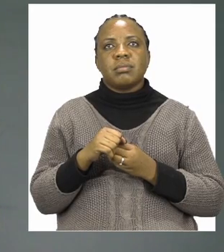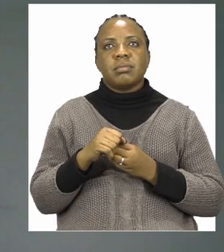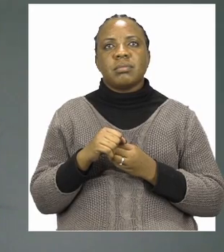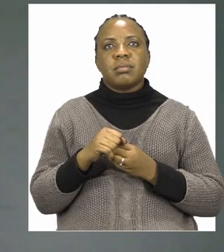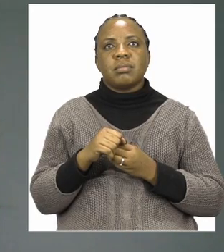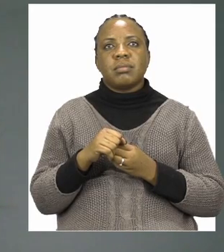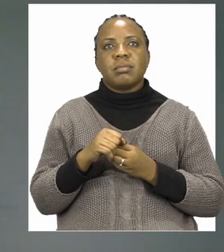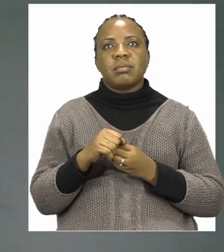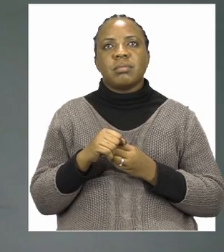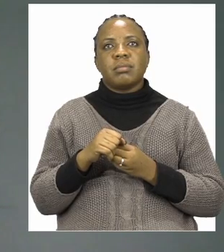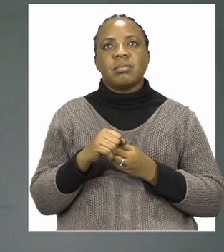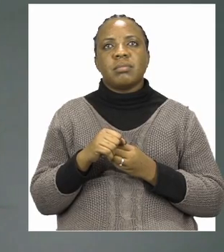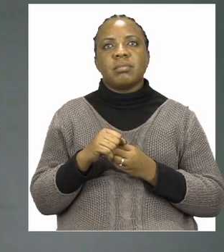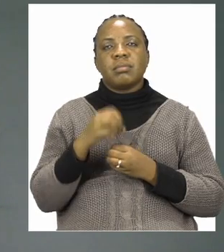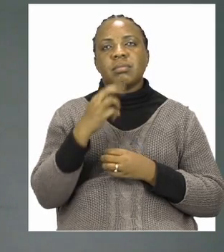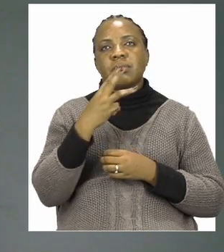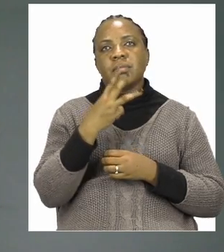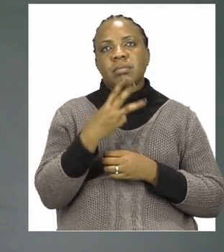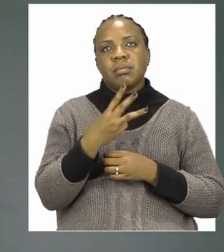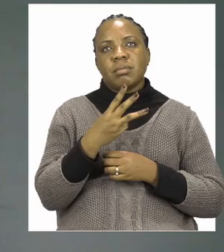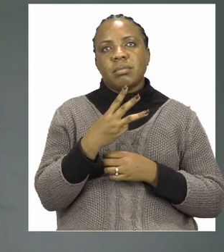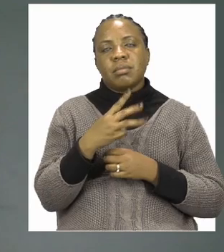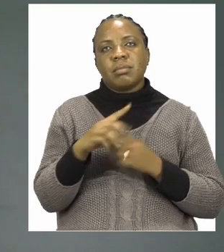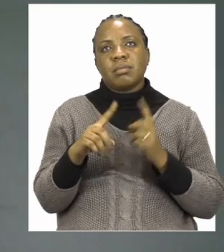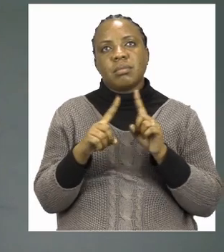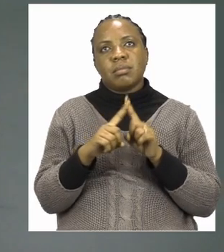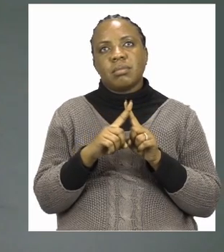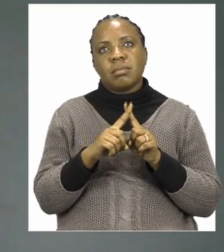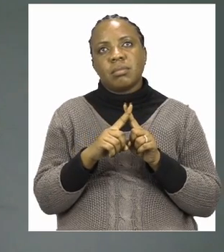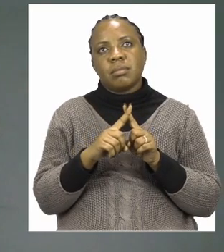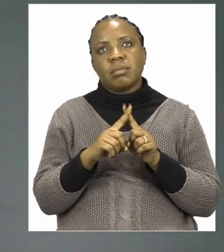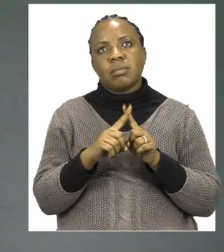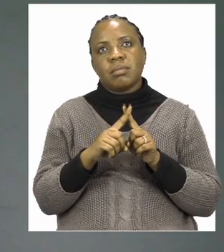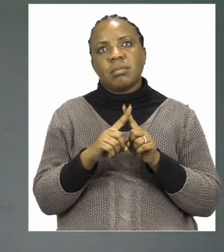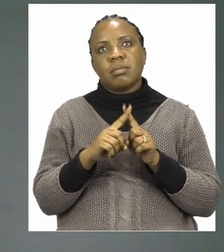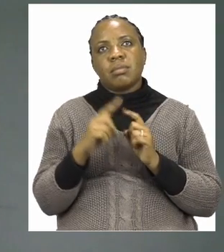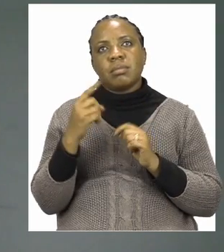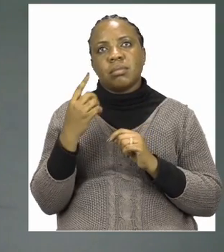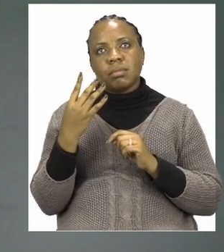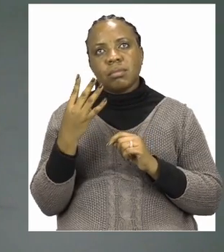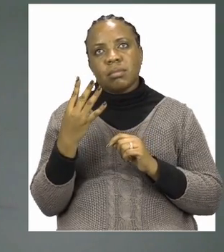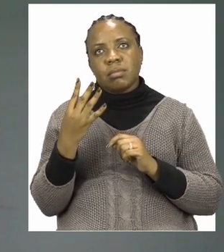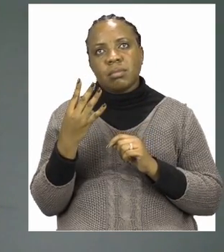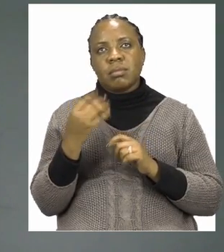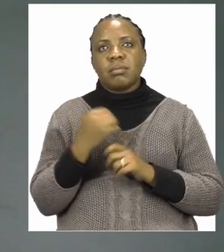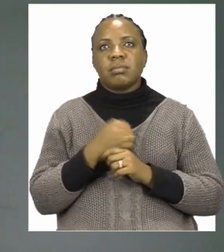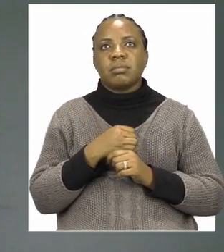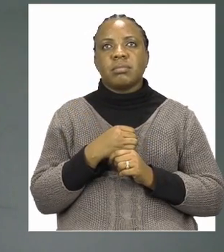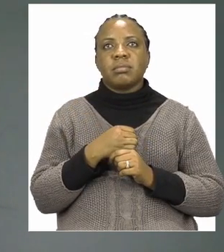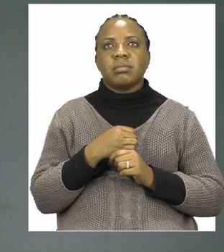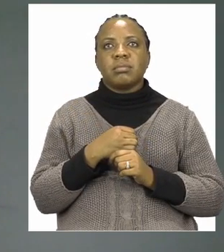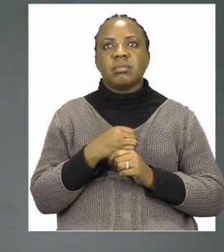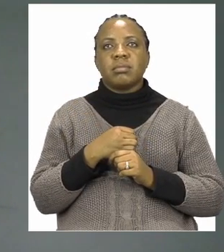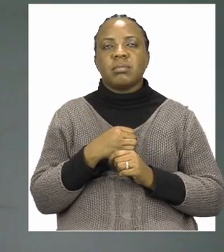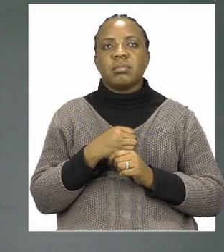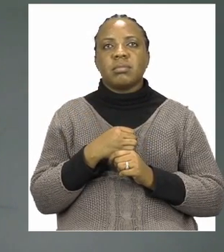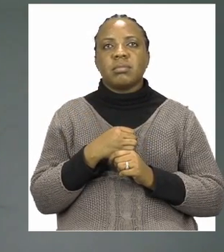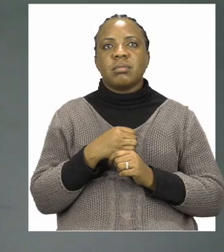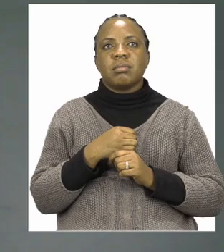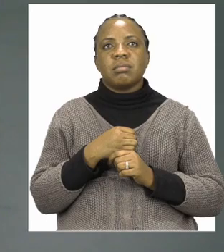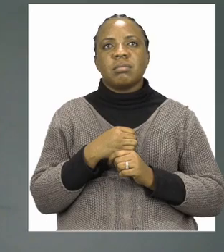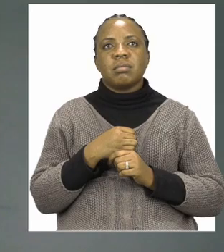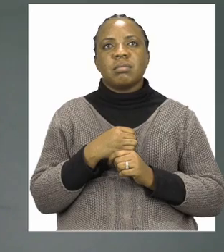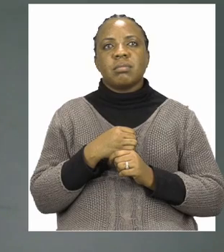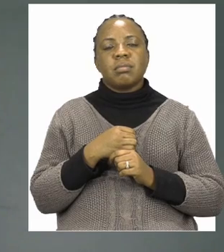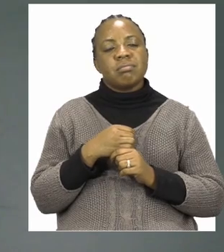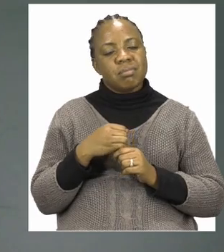The next one says, let's say it together, 3 times 4. So we're going to